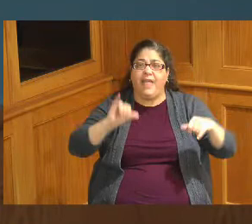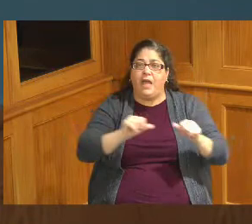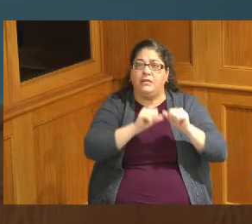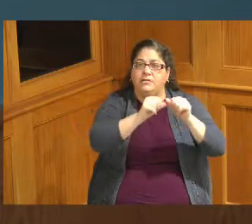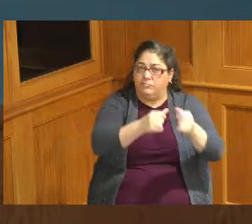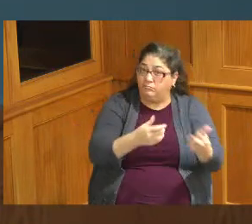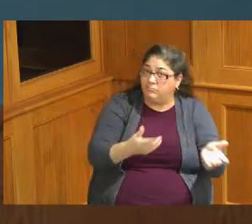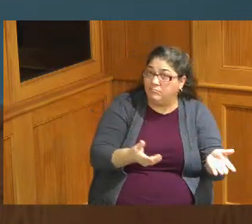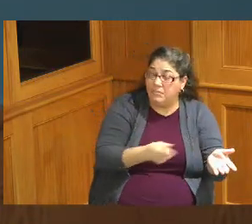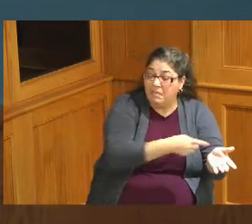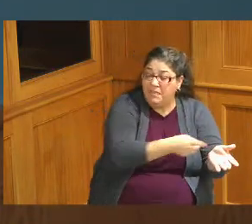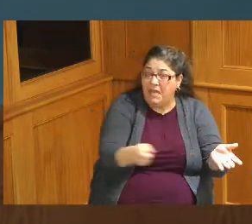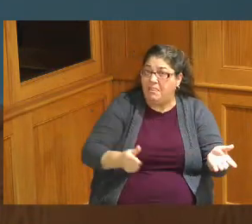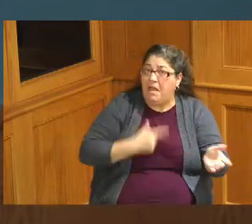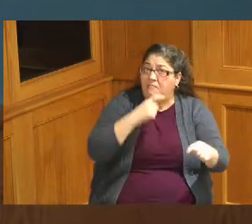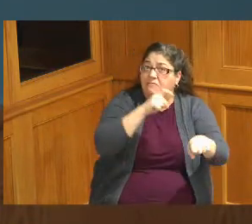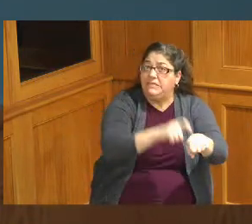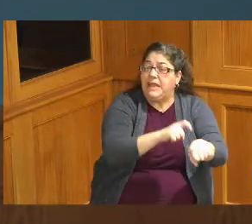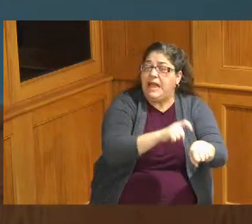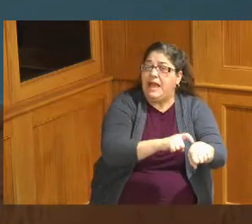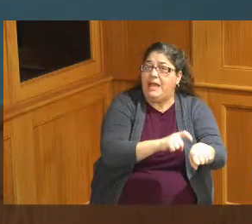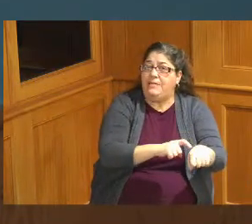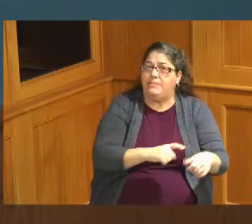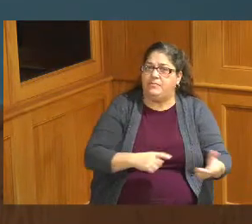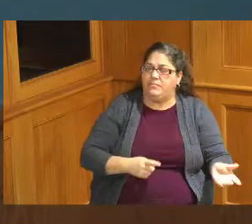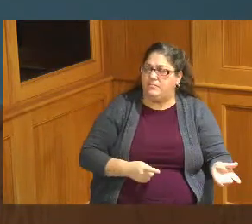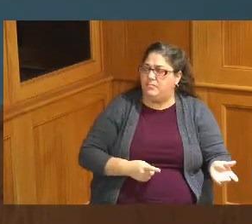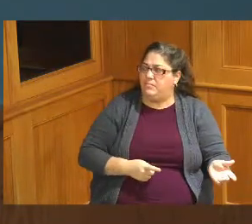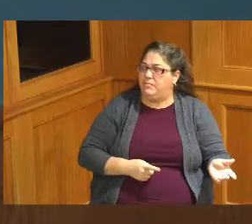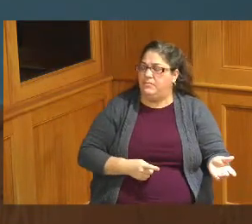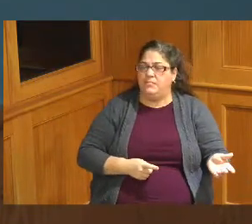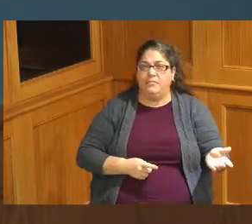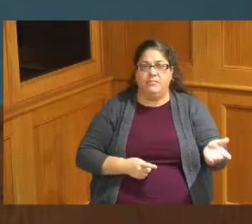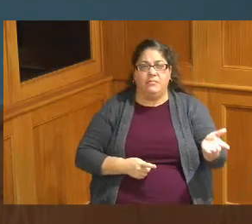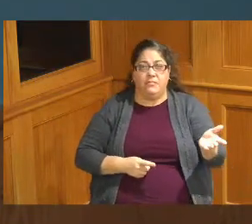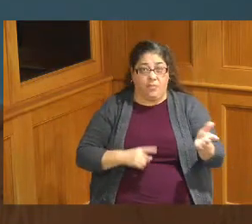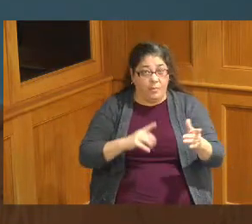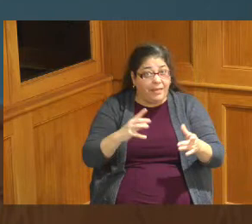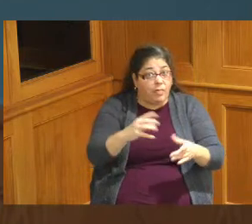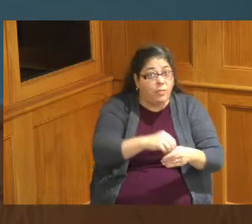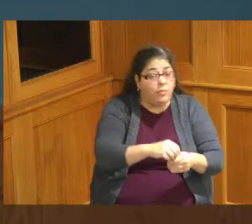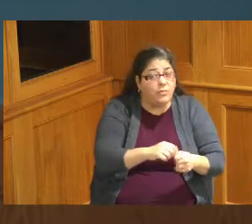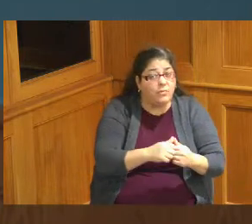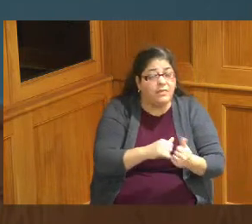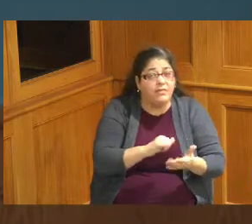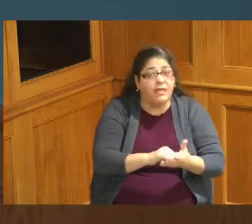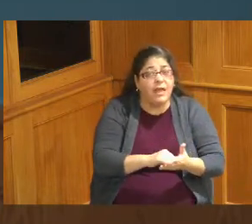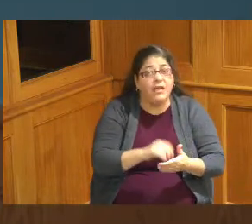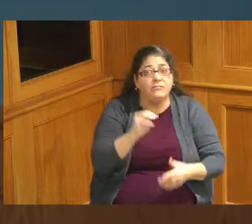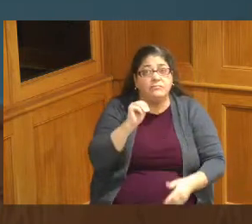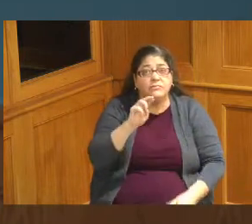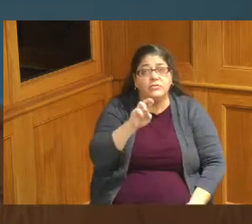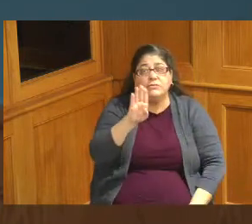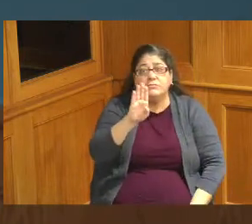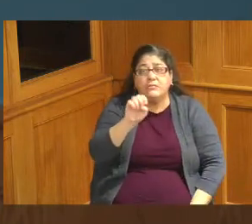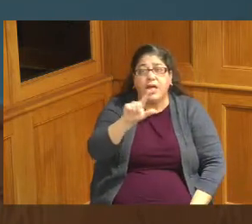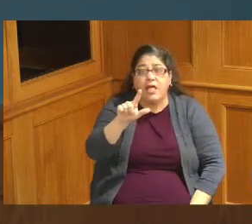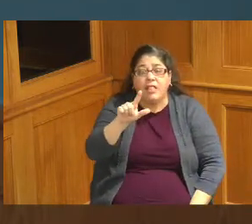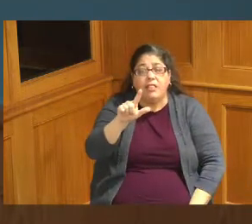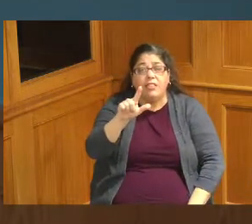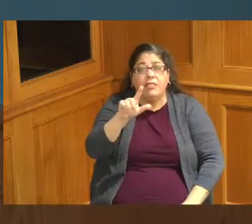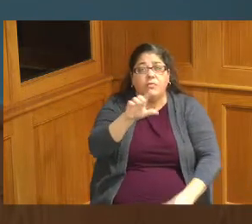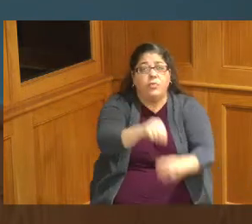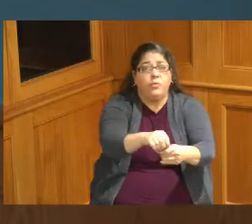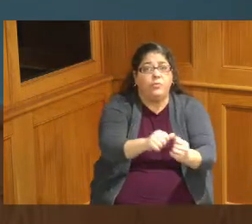they're doing things on there, would this be included, or is Mr. Bell included with them, working with